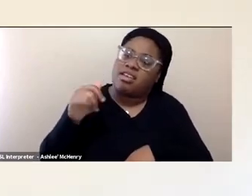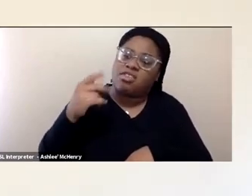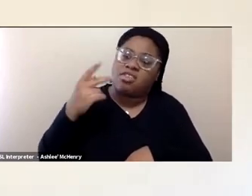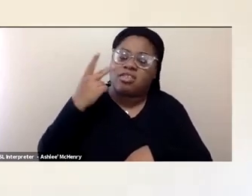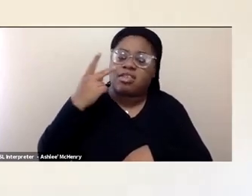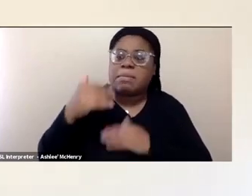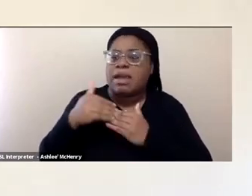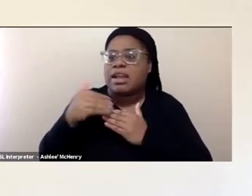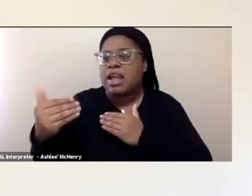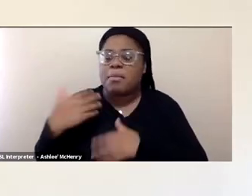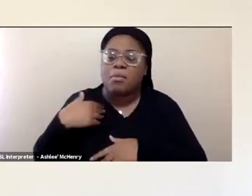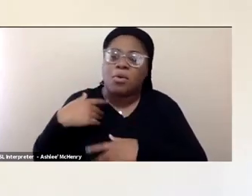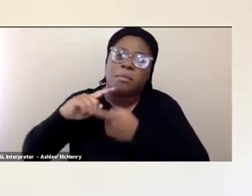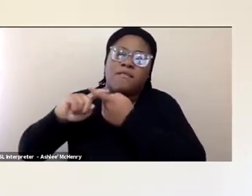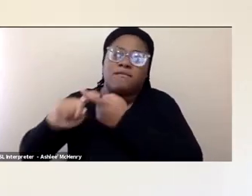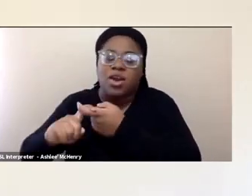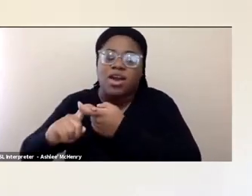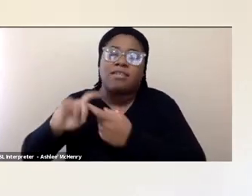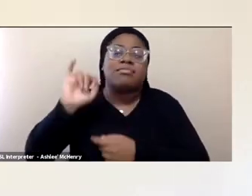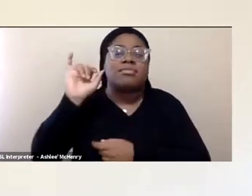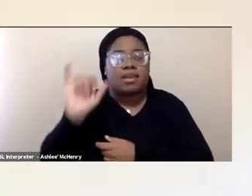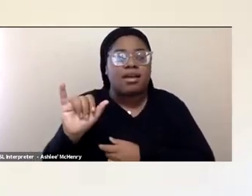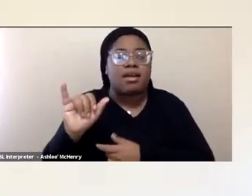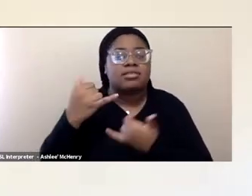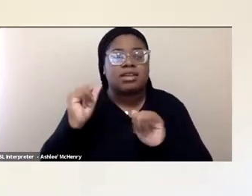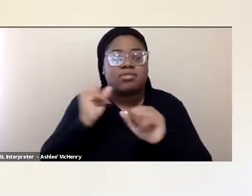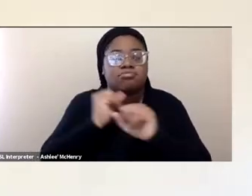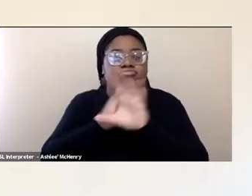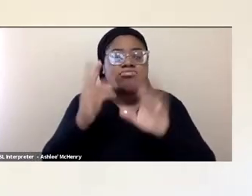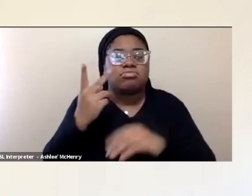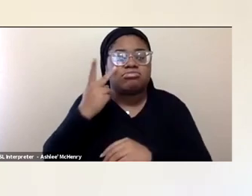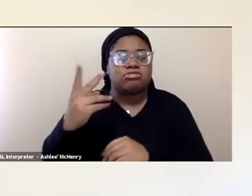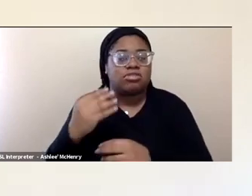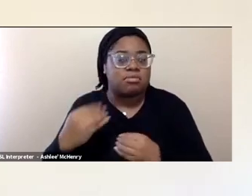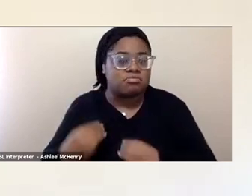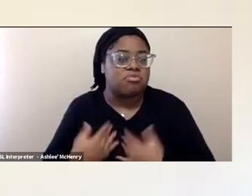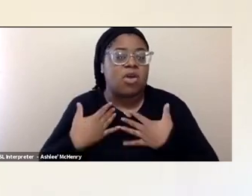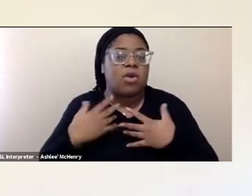my friend. And so not only are we empowering people to be